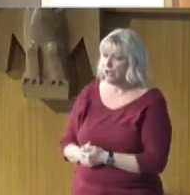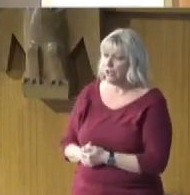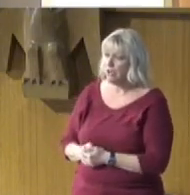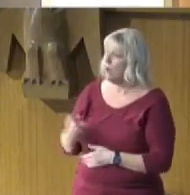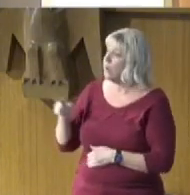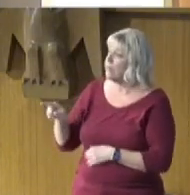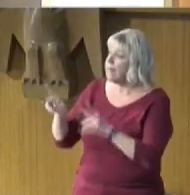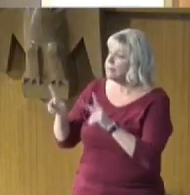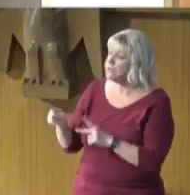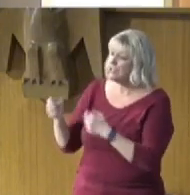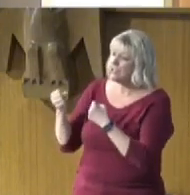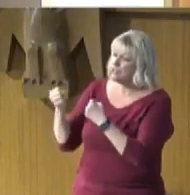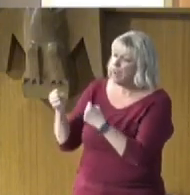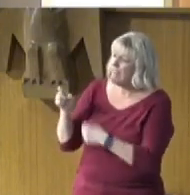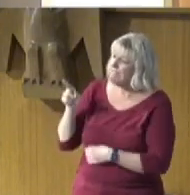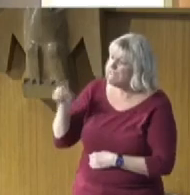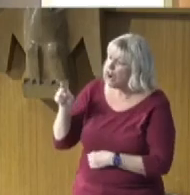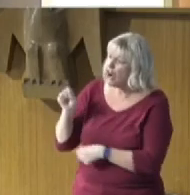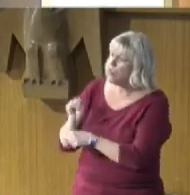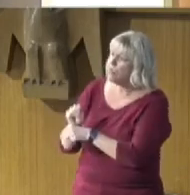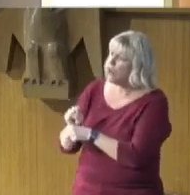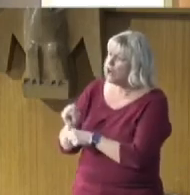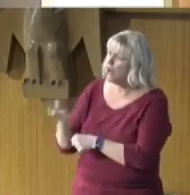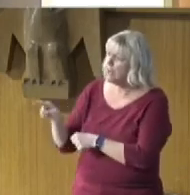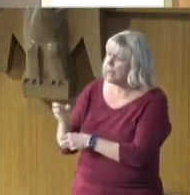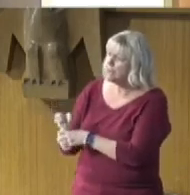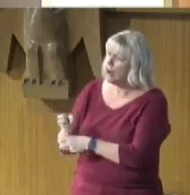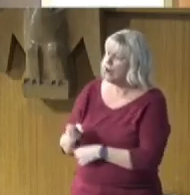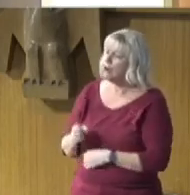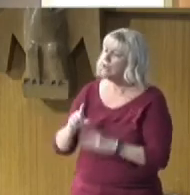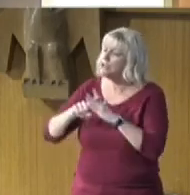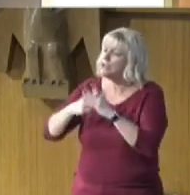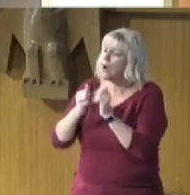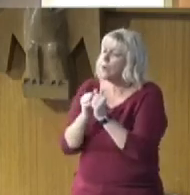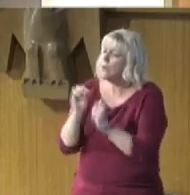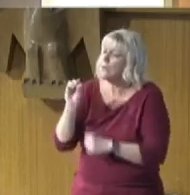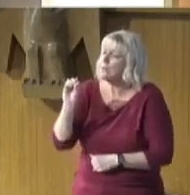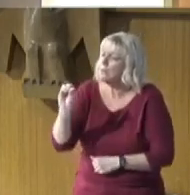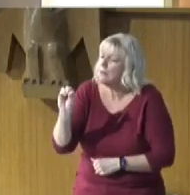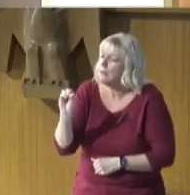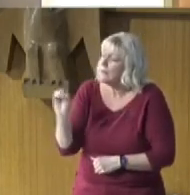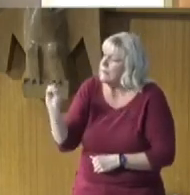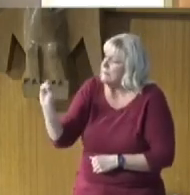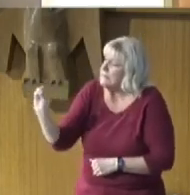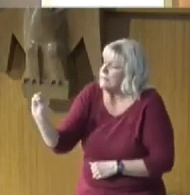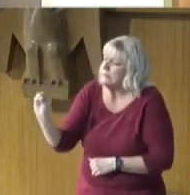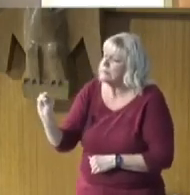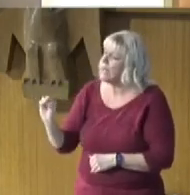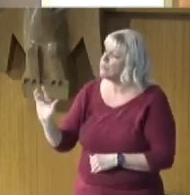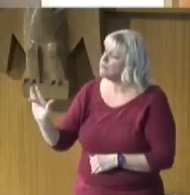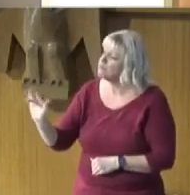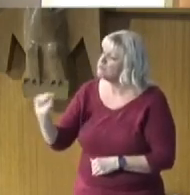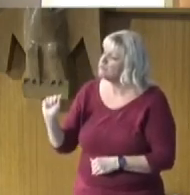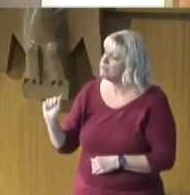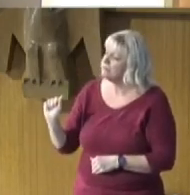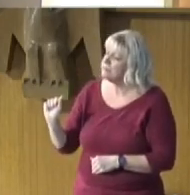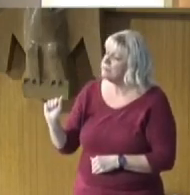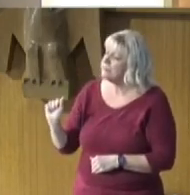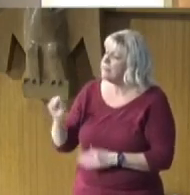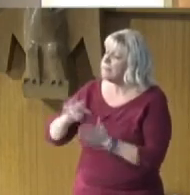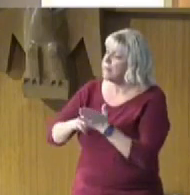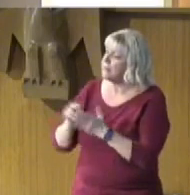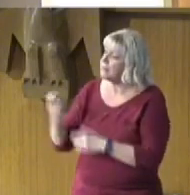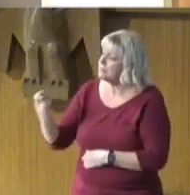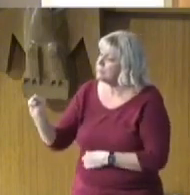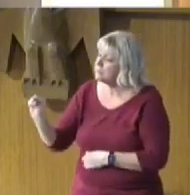work? Or something like that. She said, if you can just start with a small shred of empathy for them, you are then opening the door